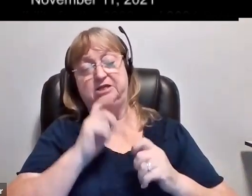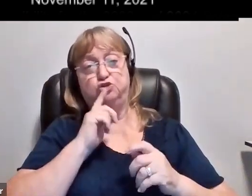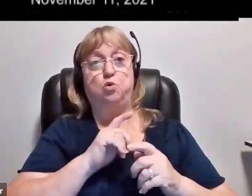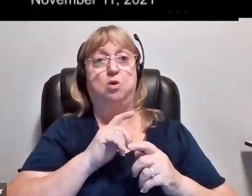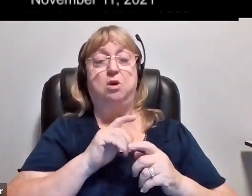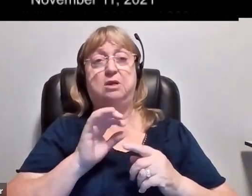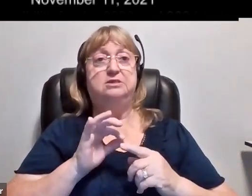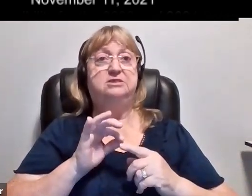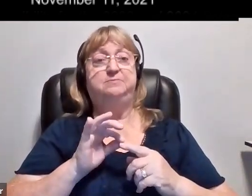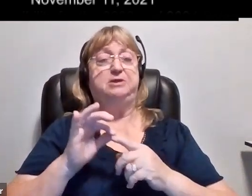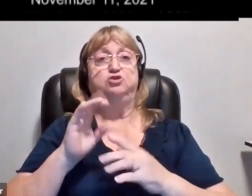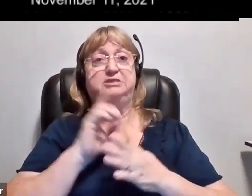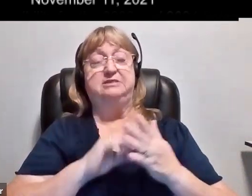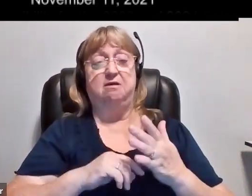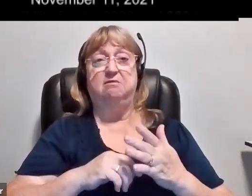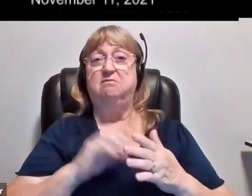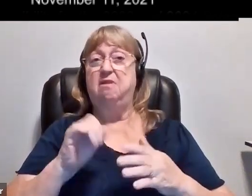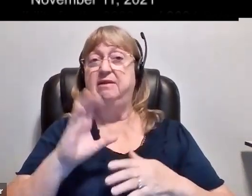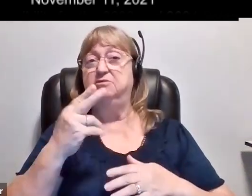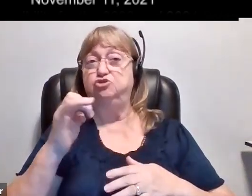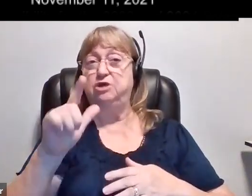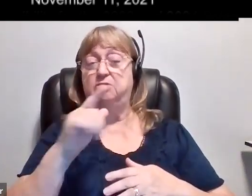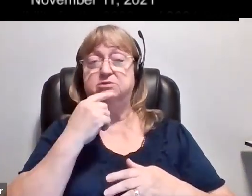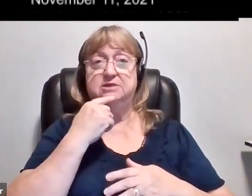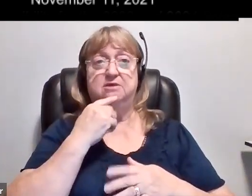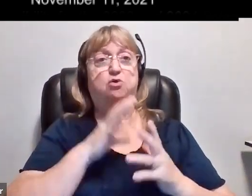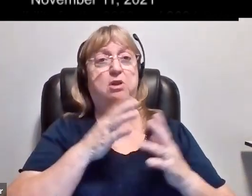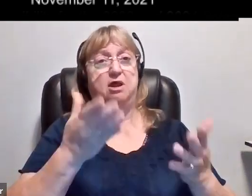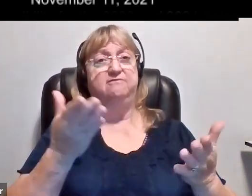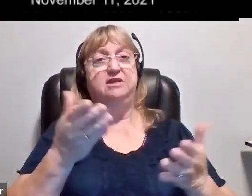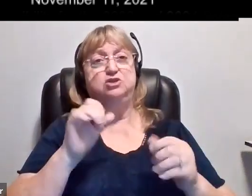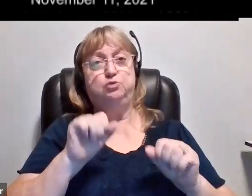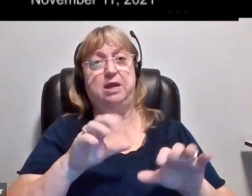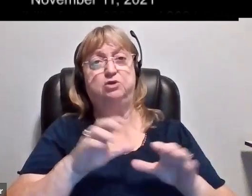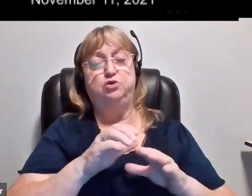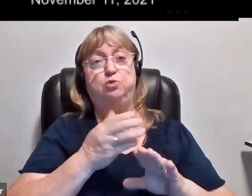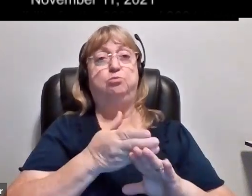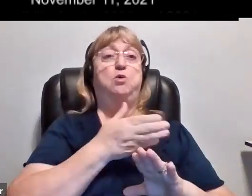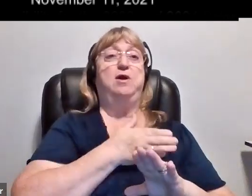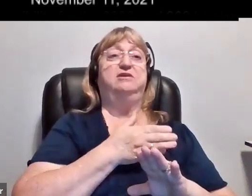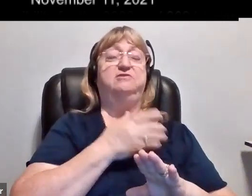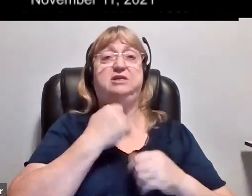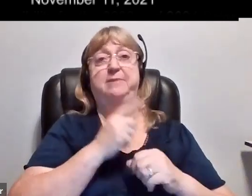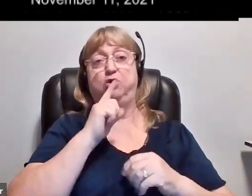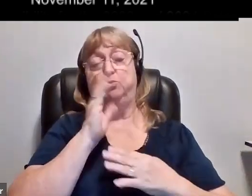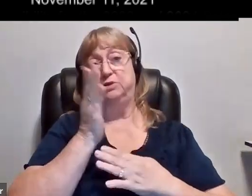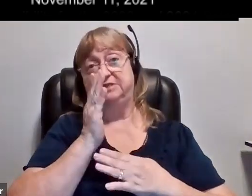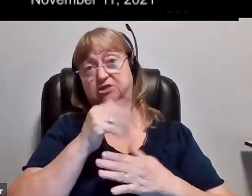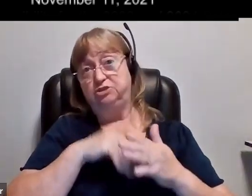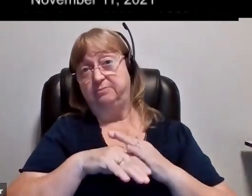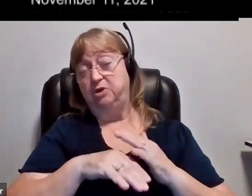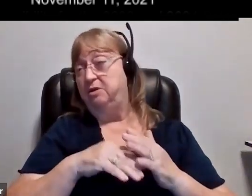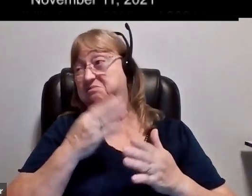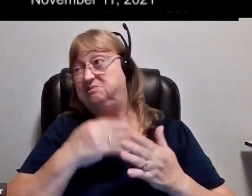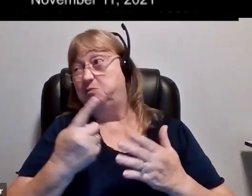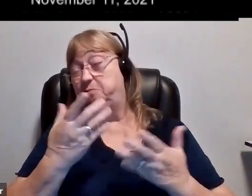C said, there are a lot of things you can do proactively to make your presentation accessible. Someone might still need to request an